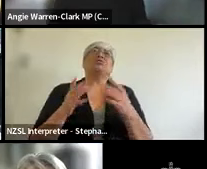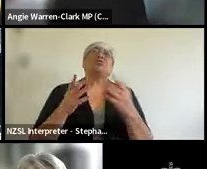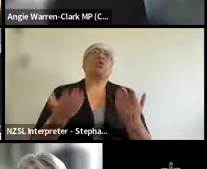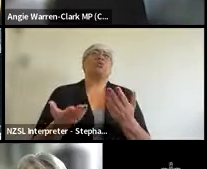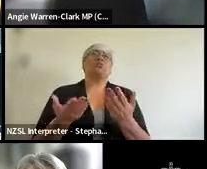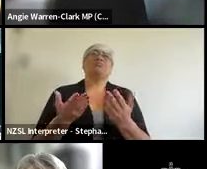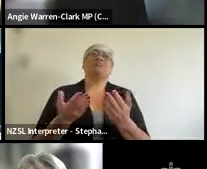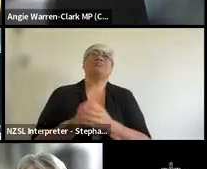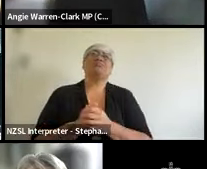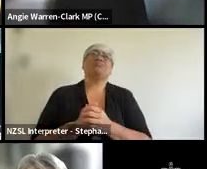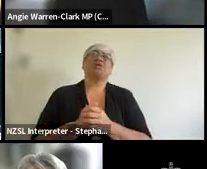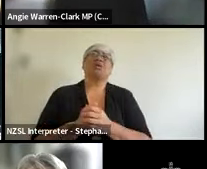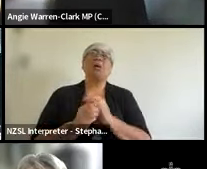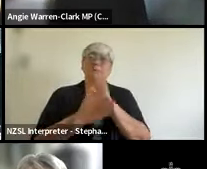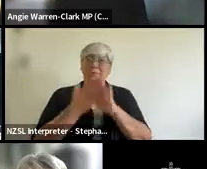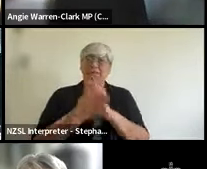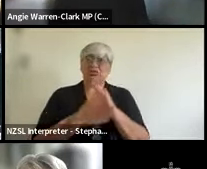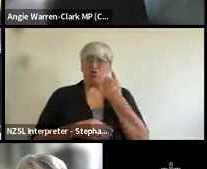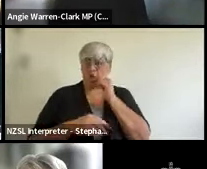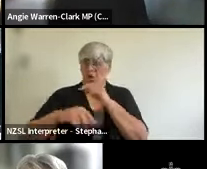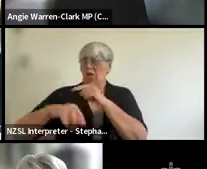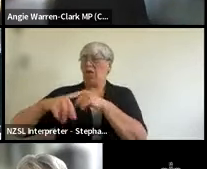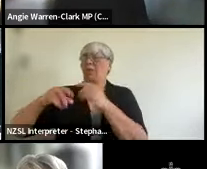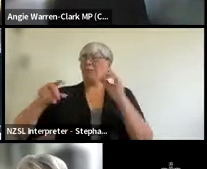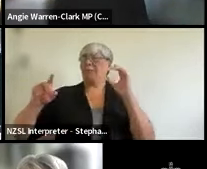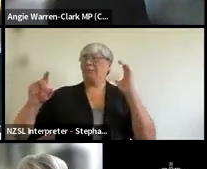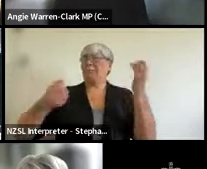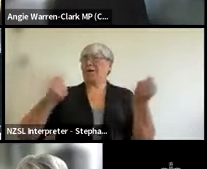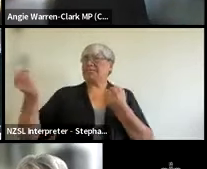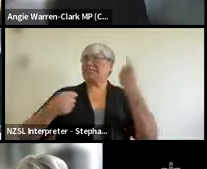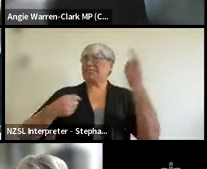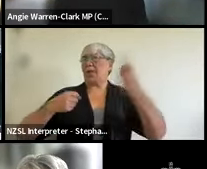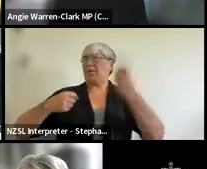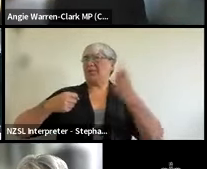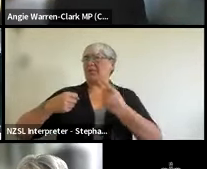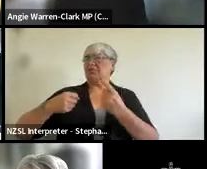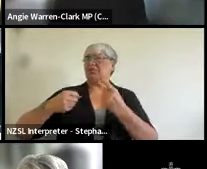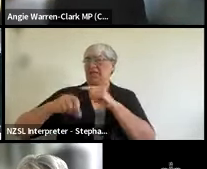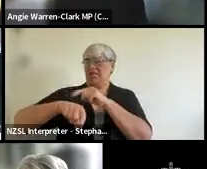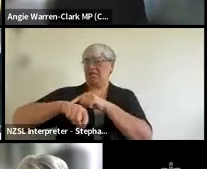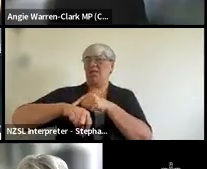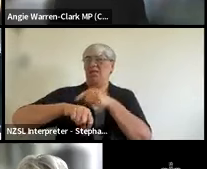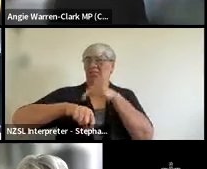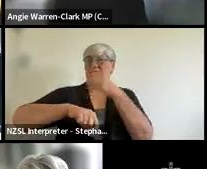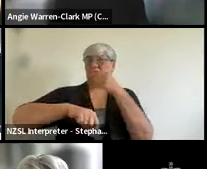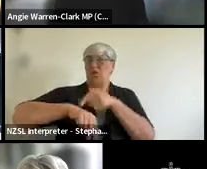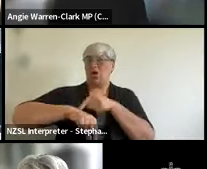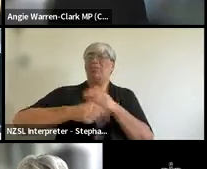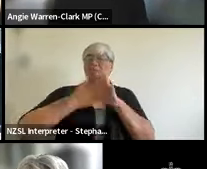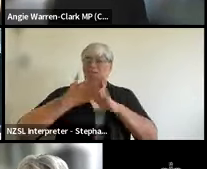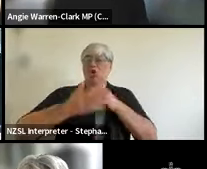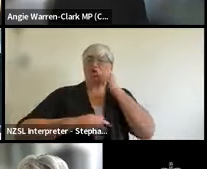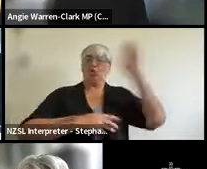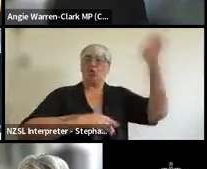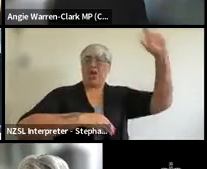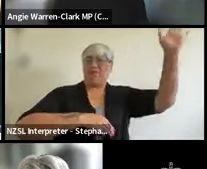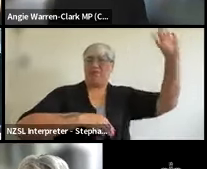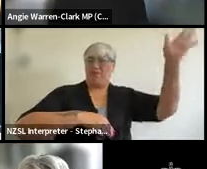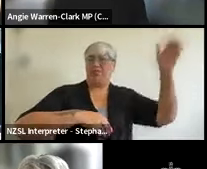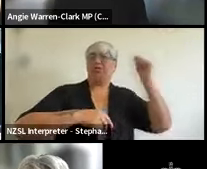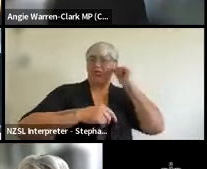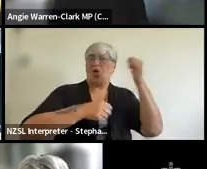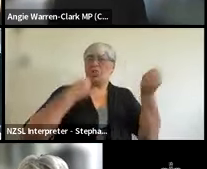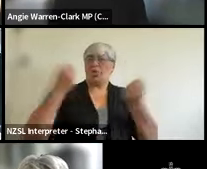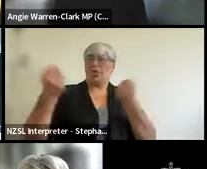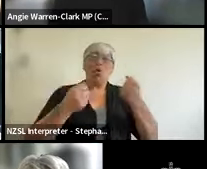can signal the bus Auckland Transport Service, or the Transport Service, maybe using